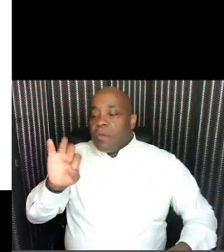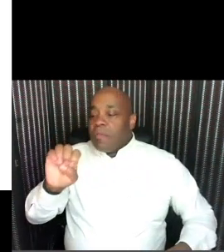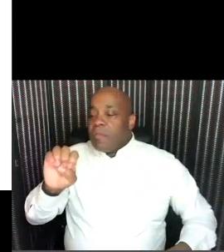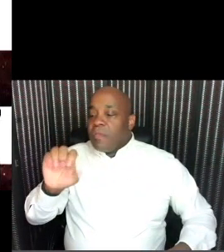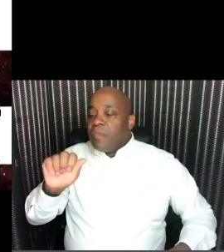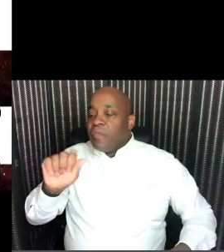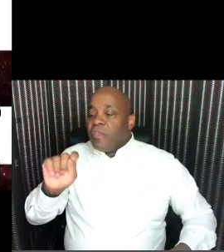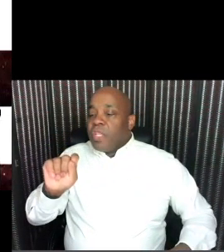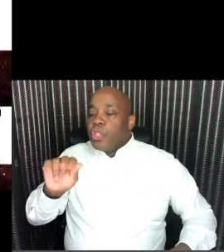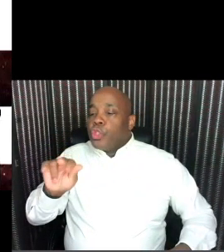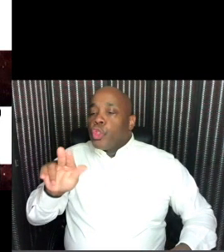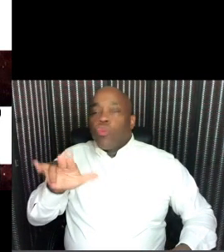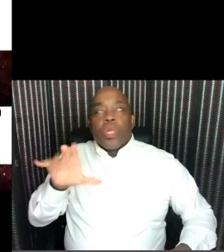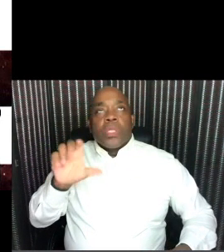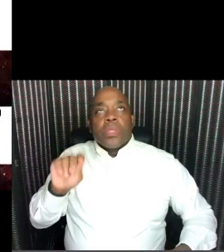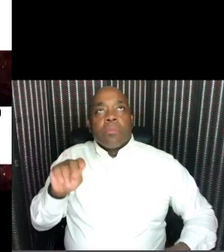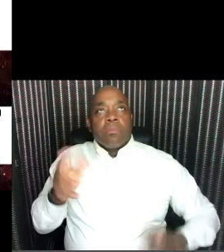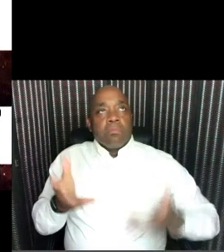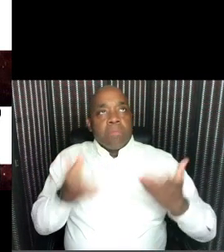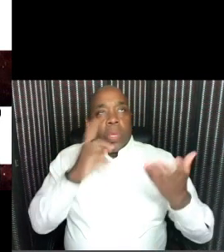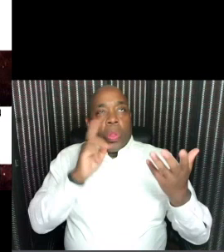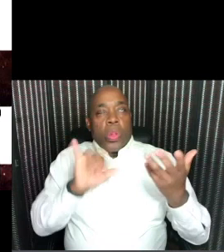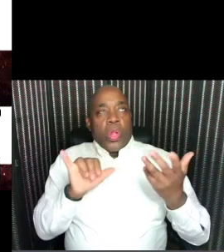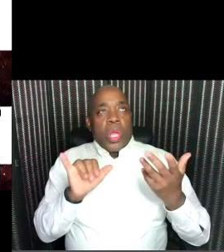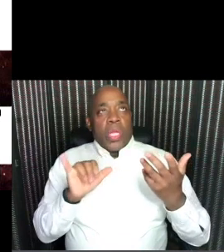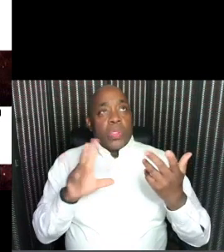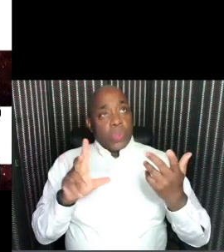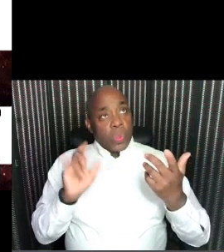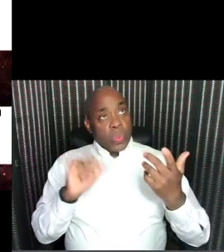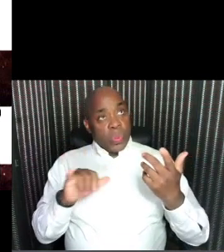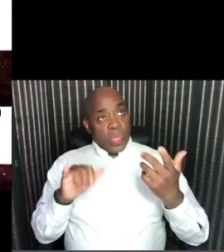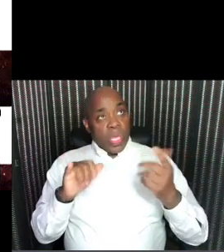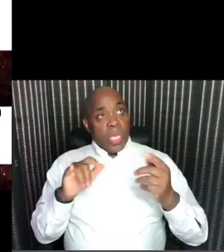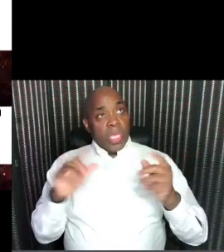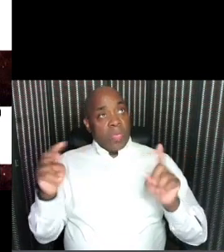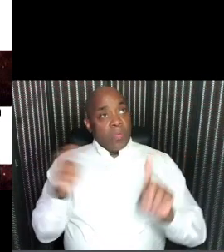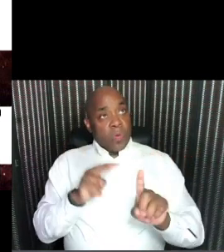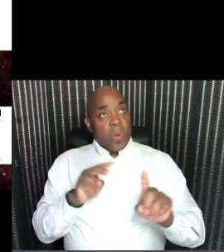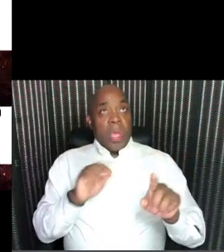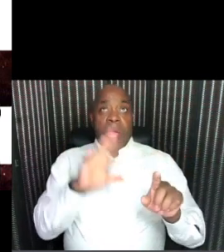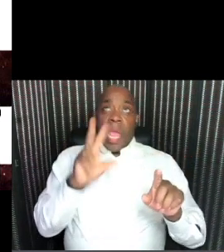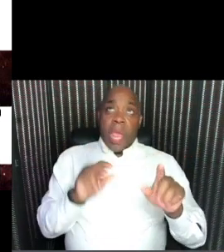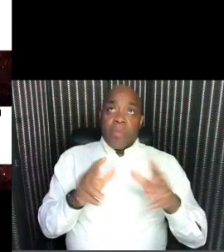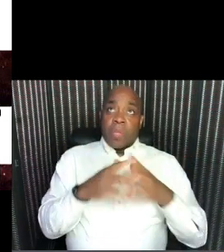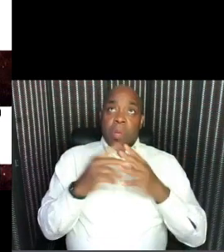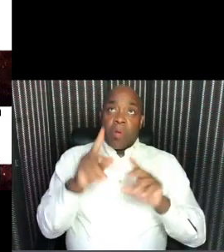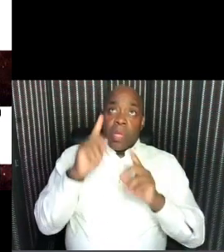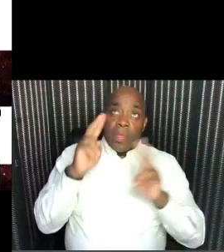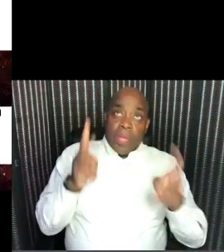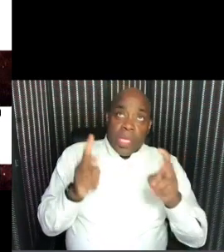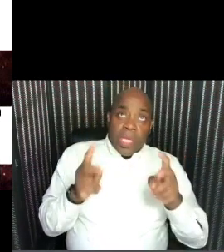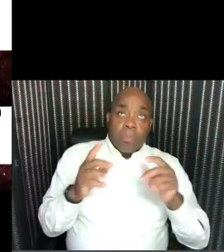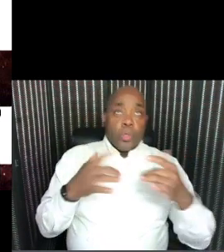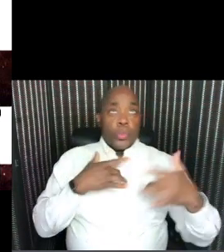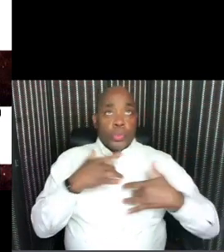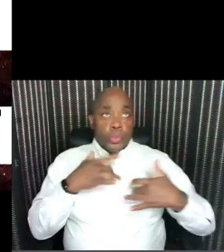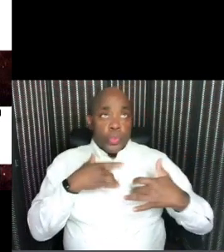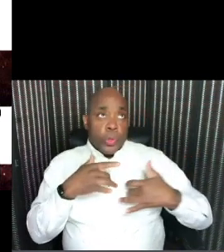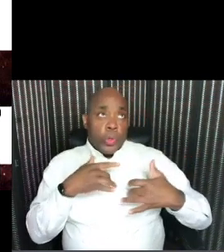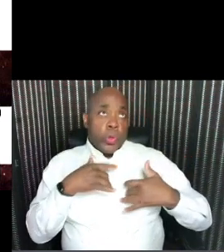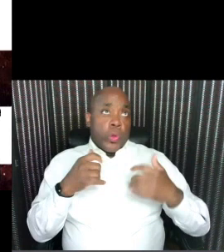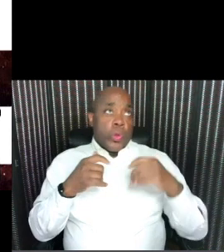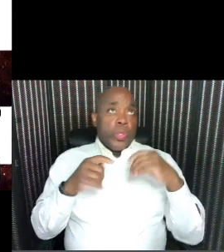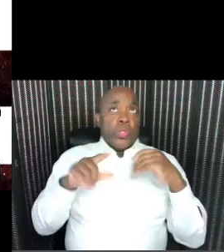definition: speculative fiction that treats African-American themes and addresses African-American concerns in the context of 20th century